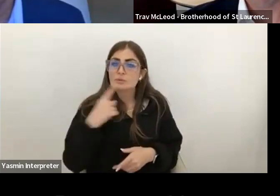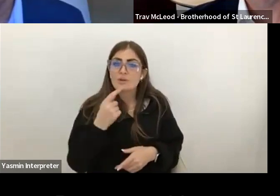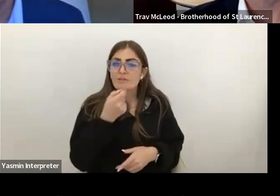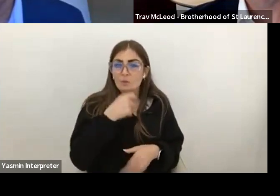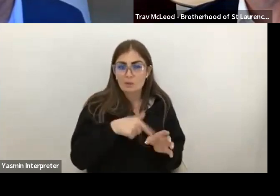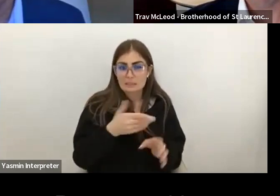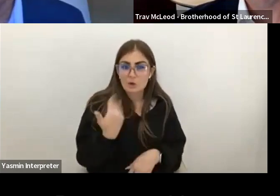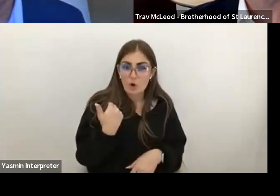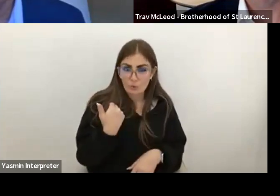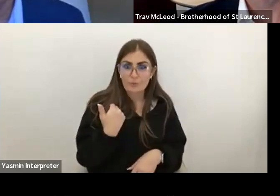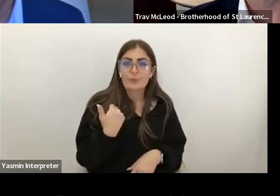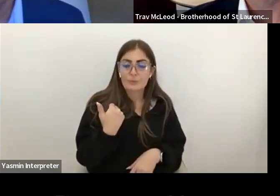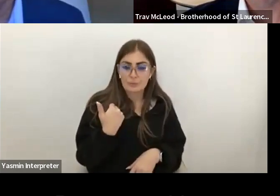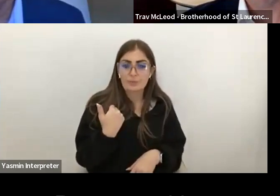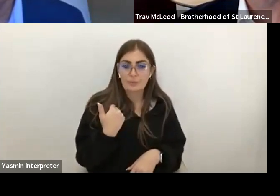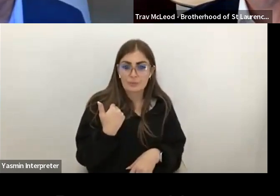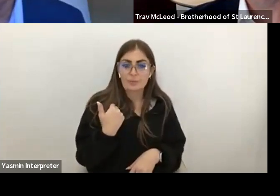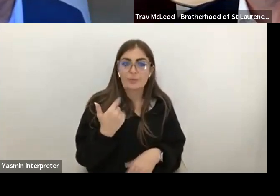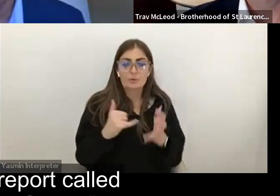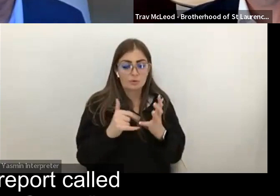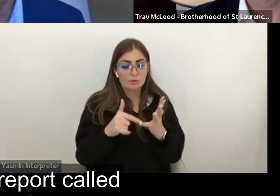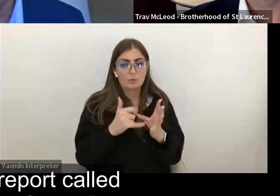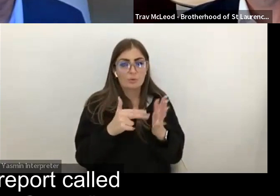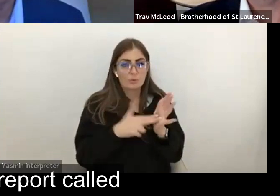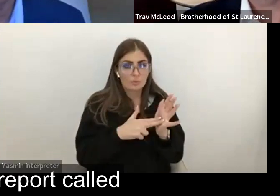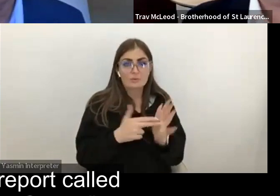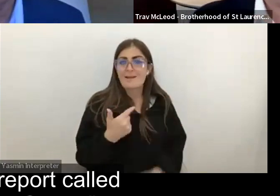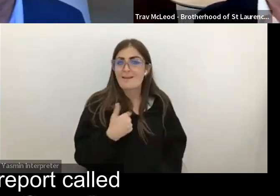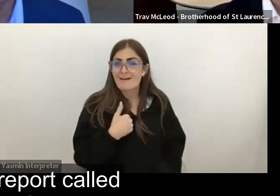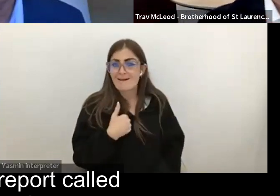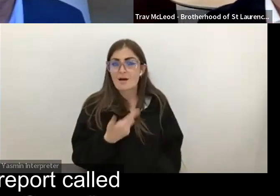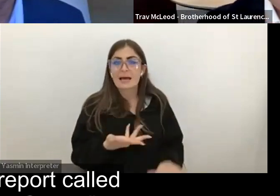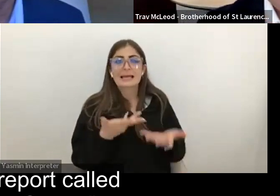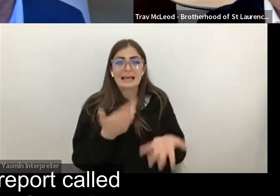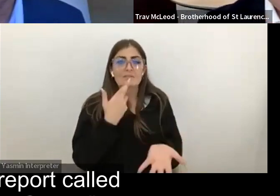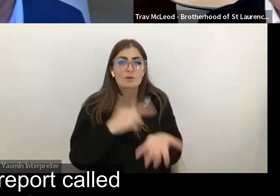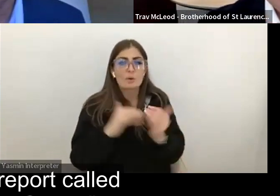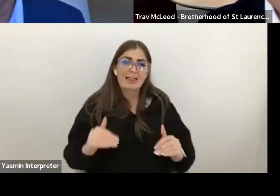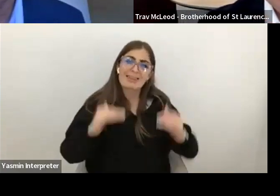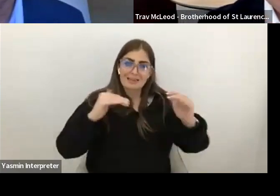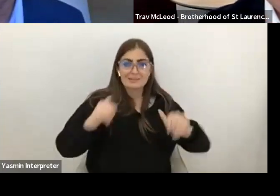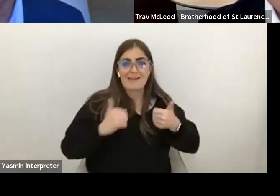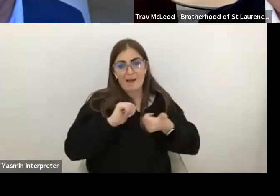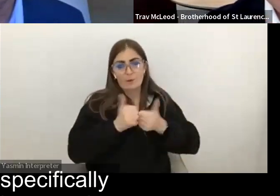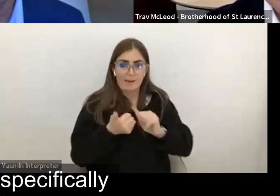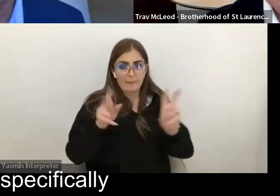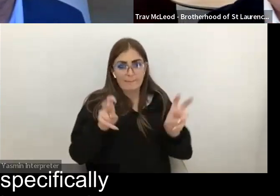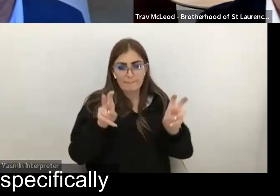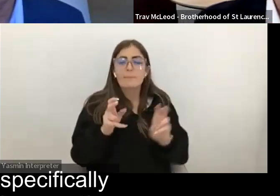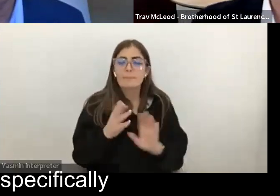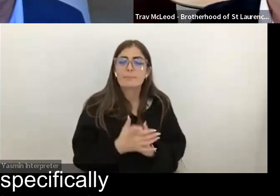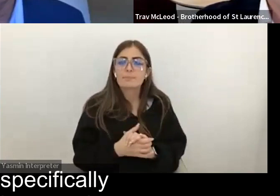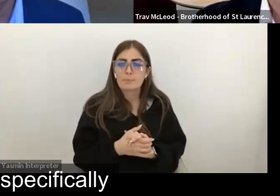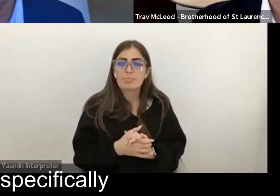ago, Susan Pascoe and I produced a report called Lifting Our Game, which